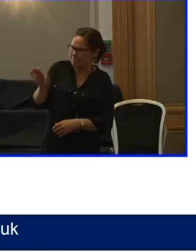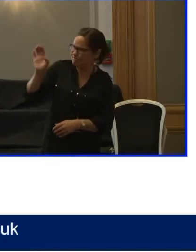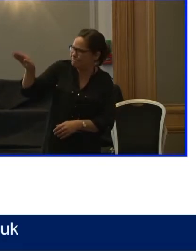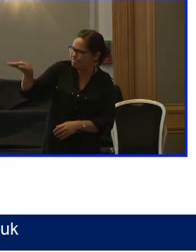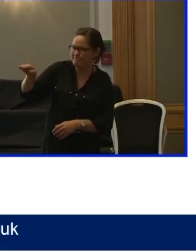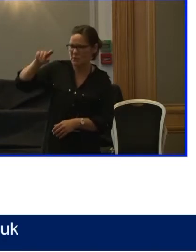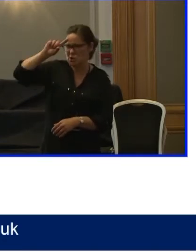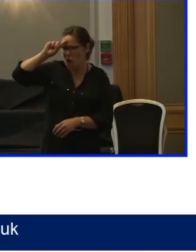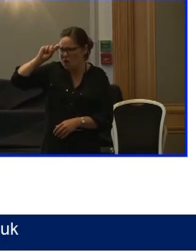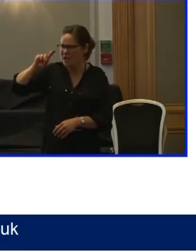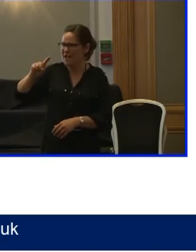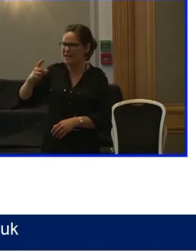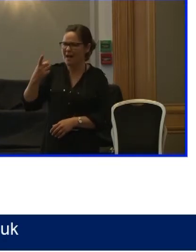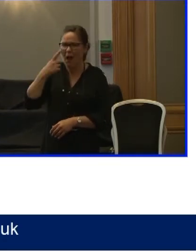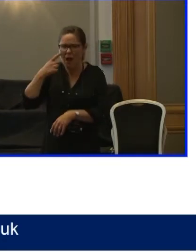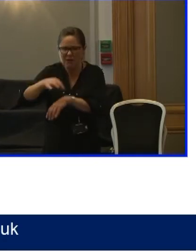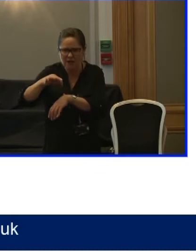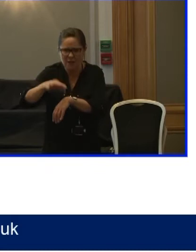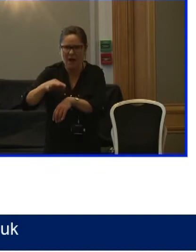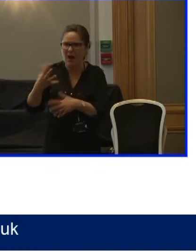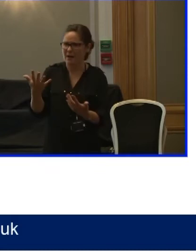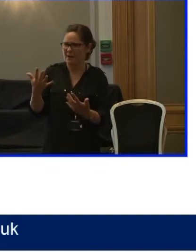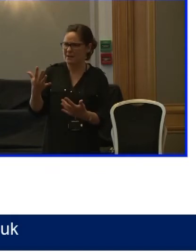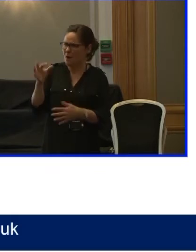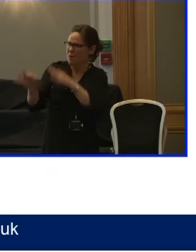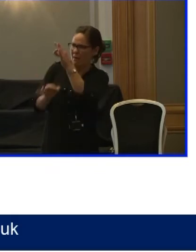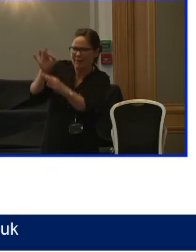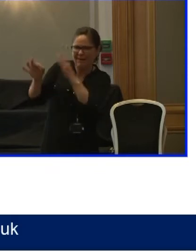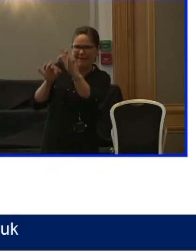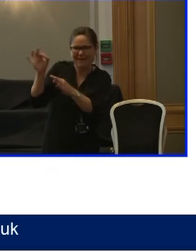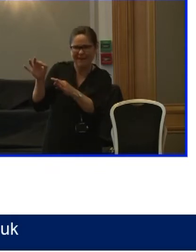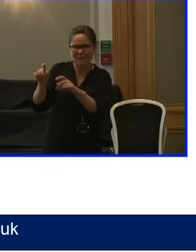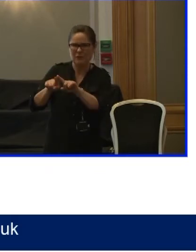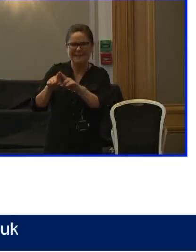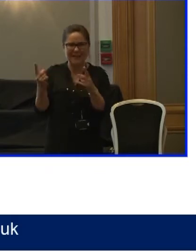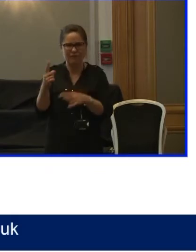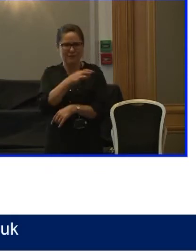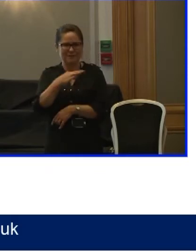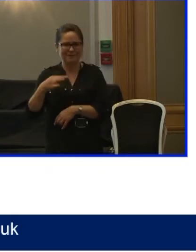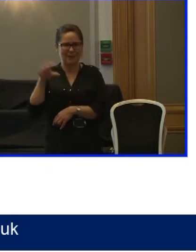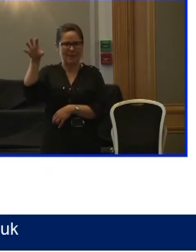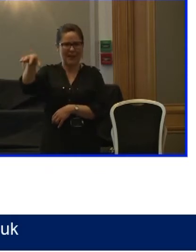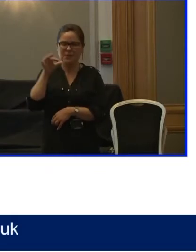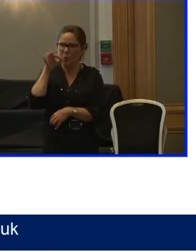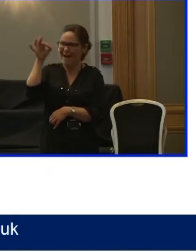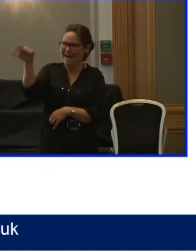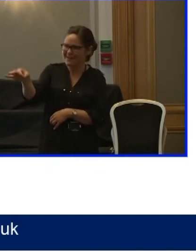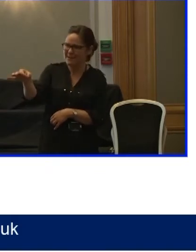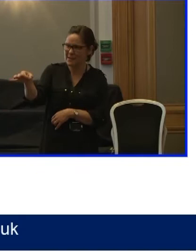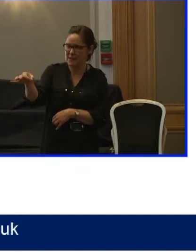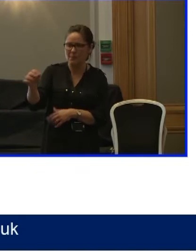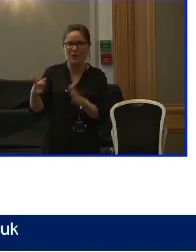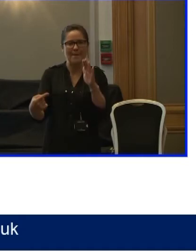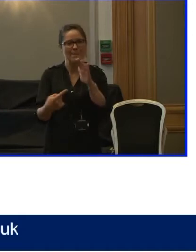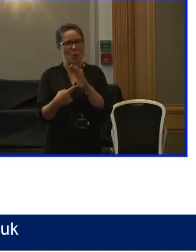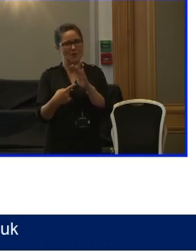clinic liaison officers, as well as their ophthalmologists are all good sources when you know what to ask. And I think that's